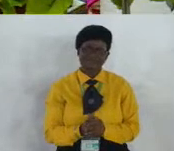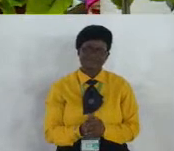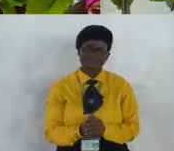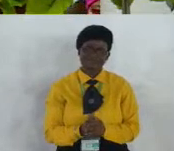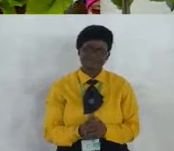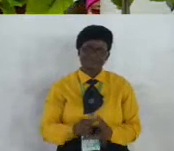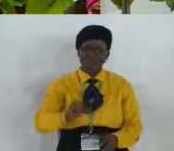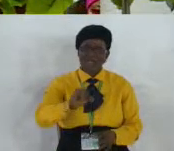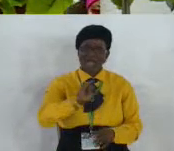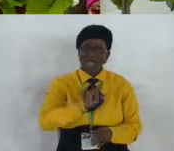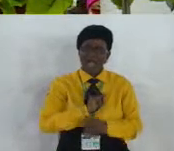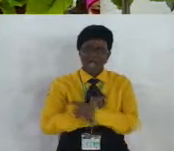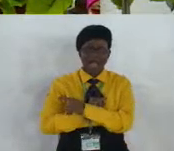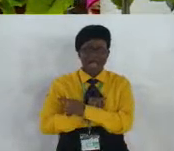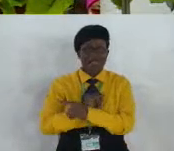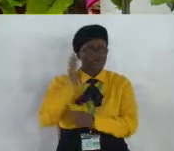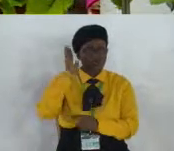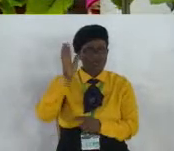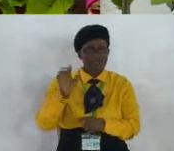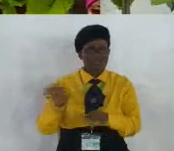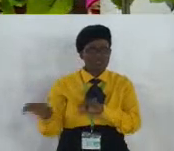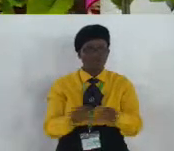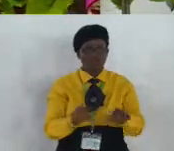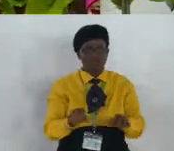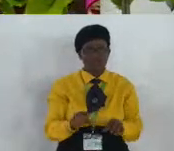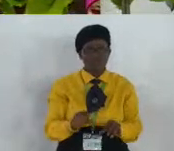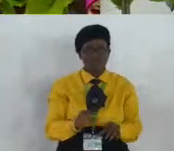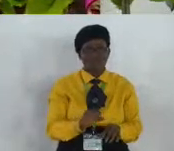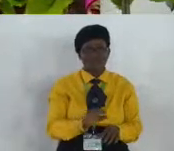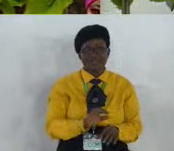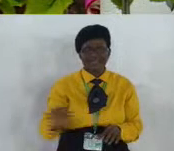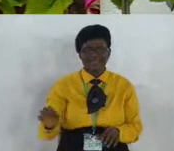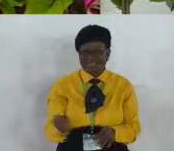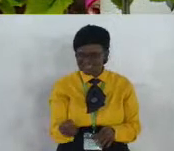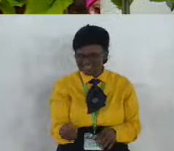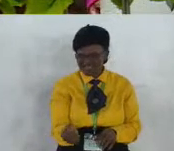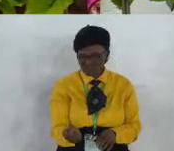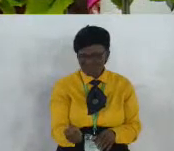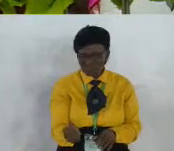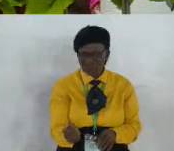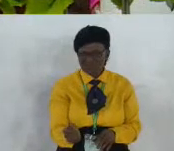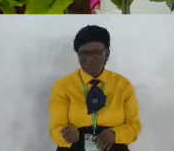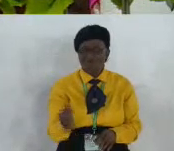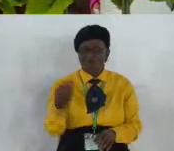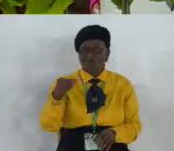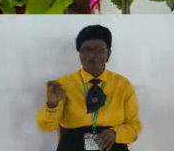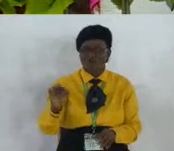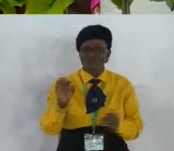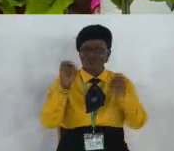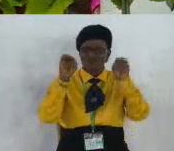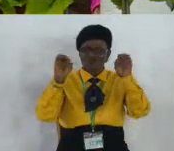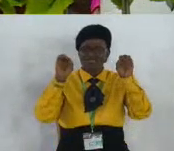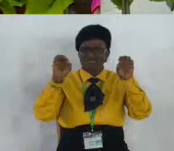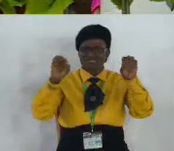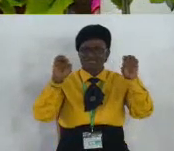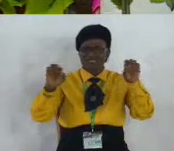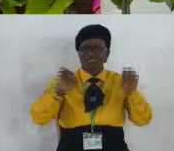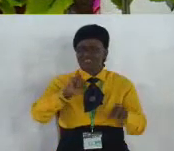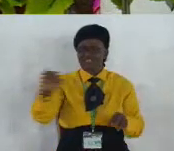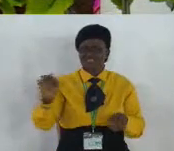I will do a little bit of teaching to prepare the ground.